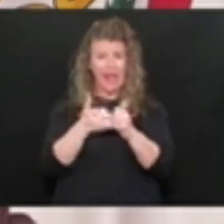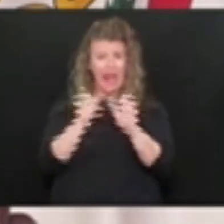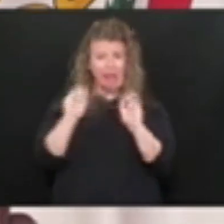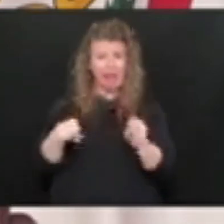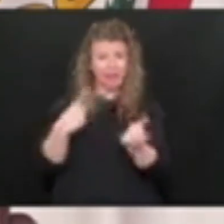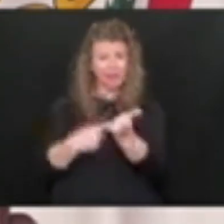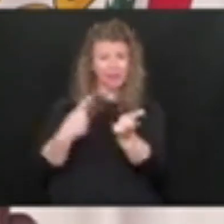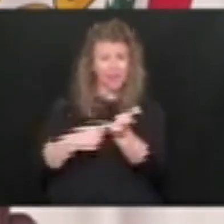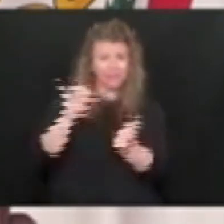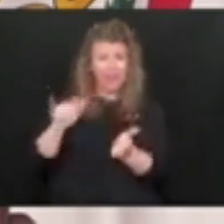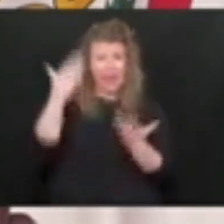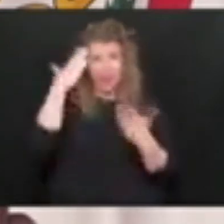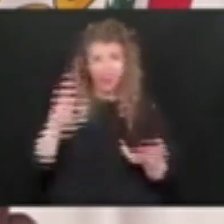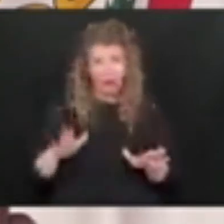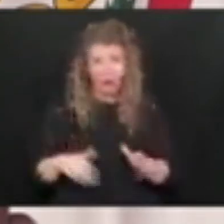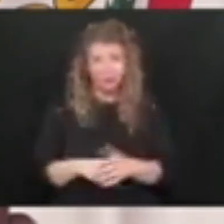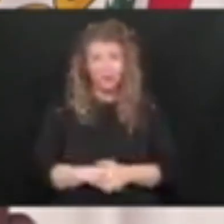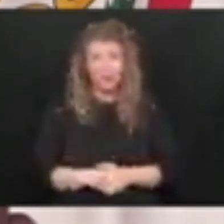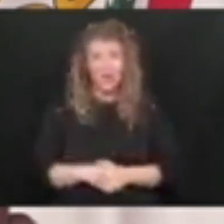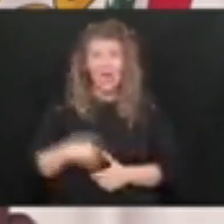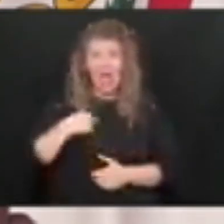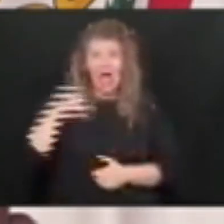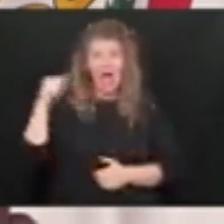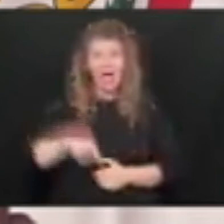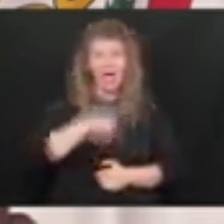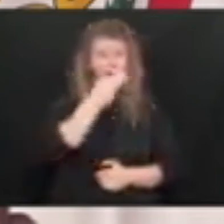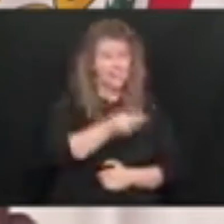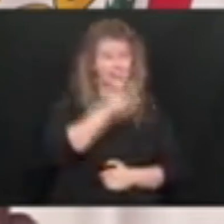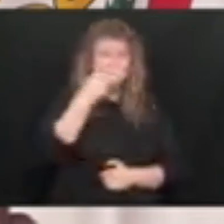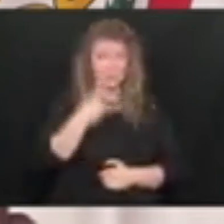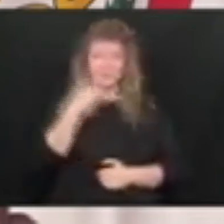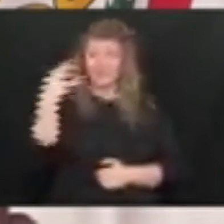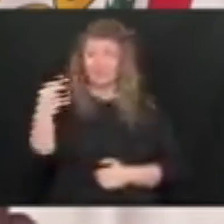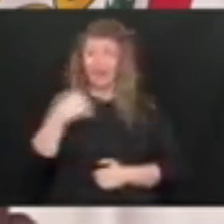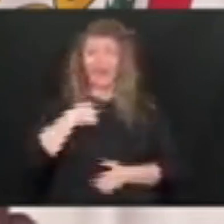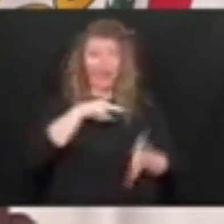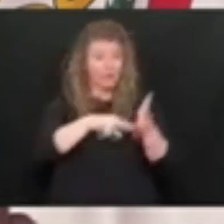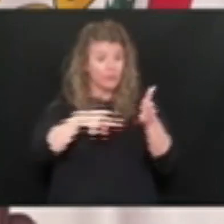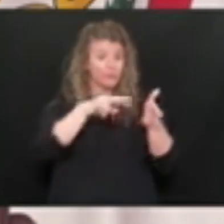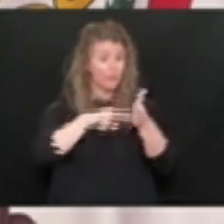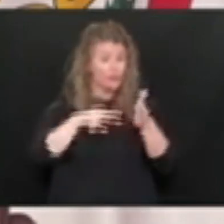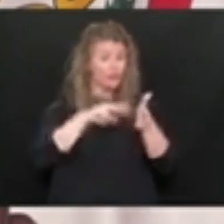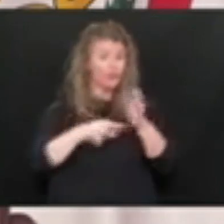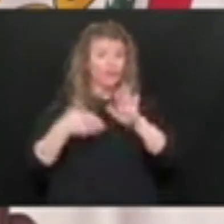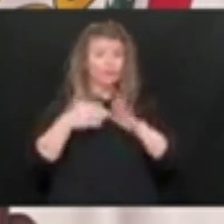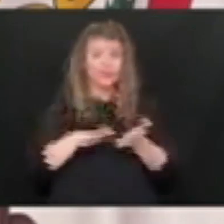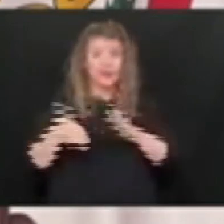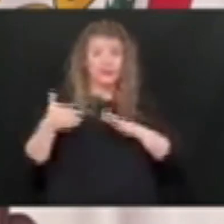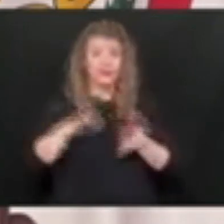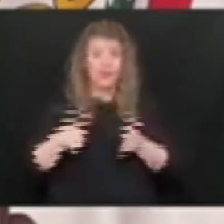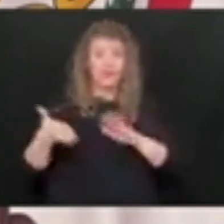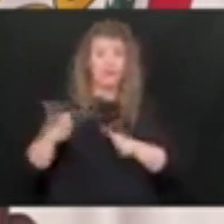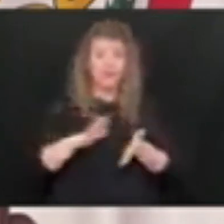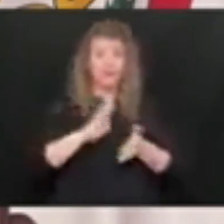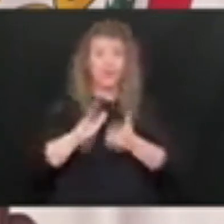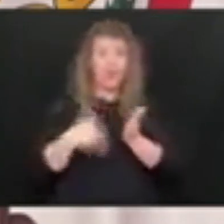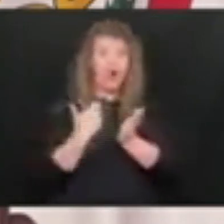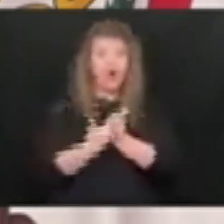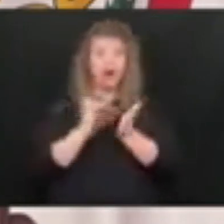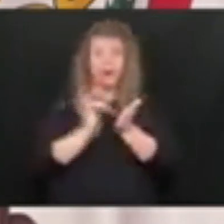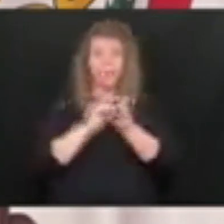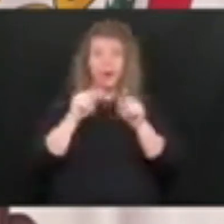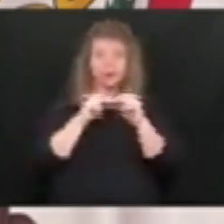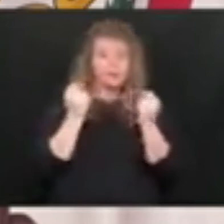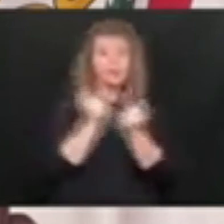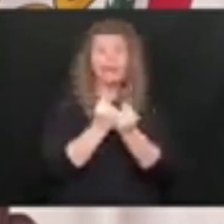Every other day I come to you and I read a bunch of people that have died. and absolutely all the medical team in